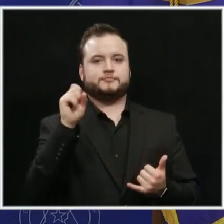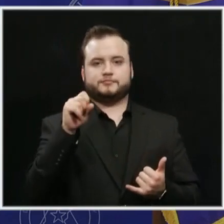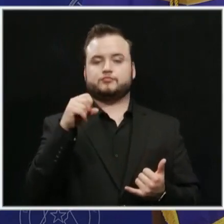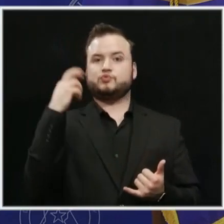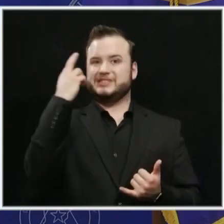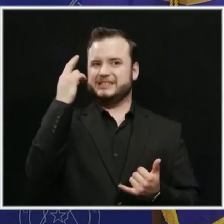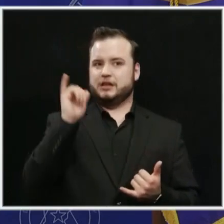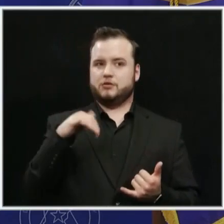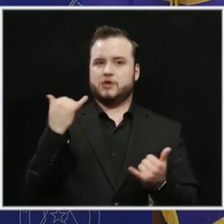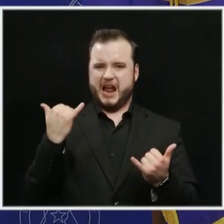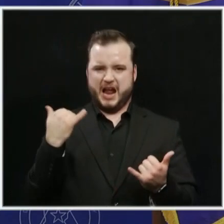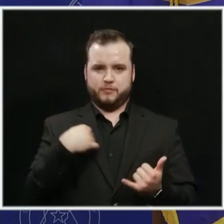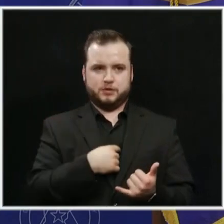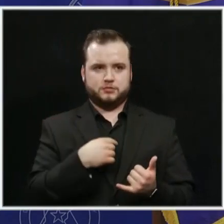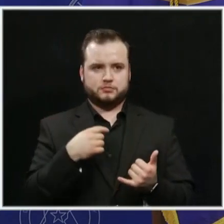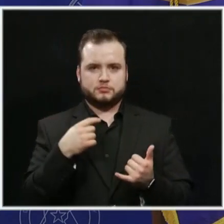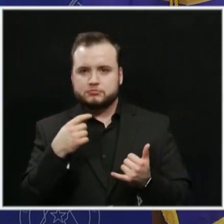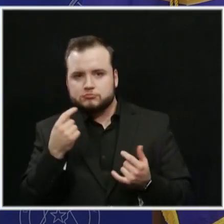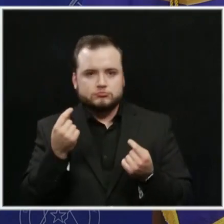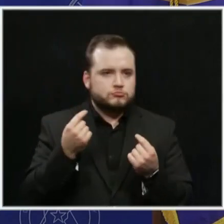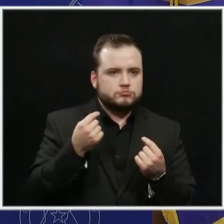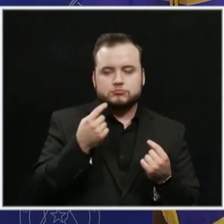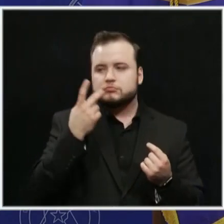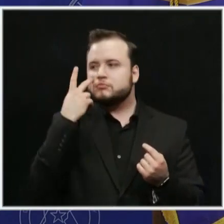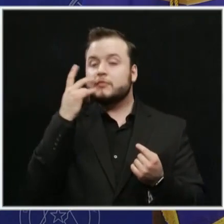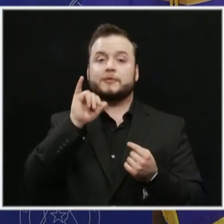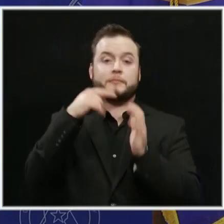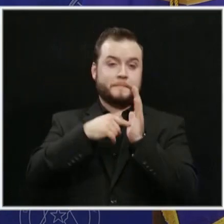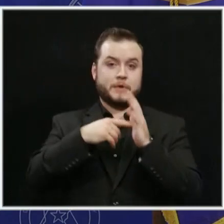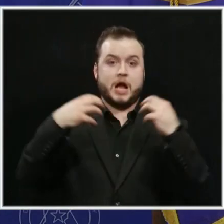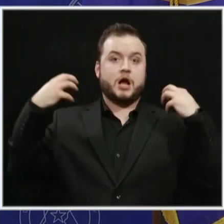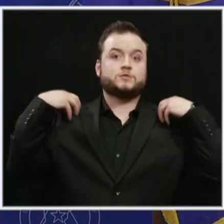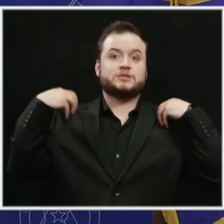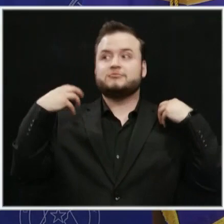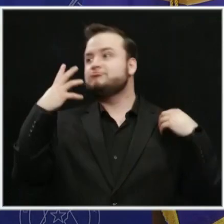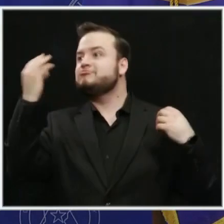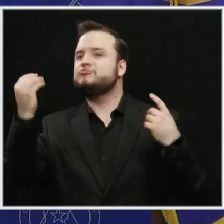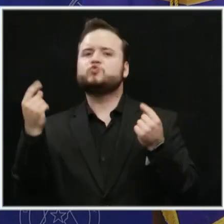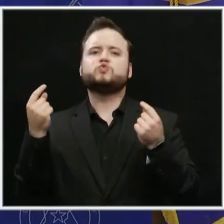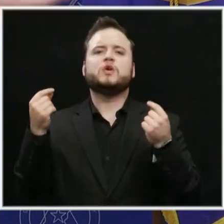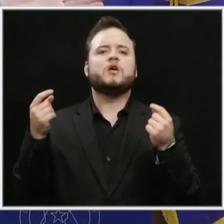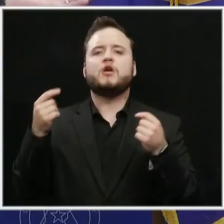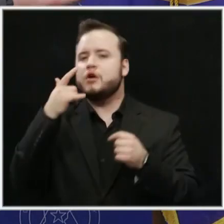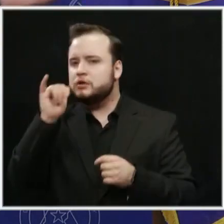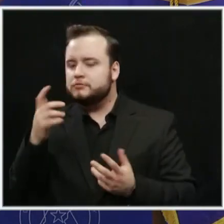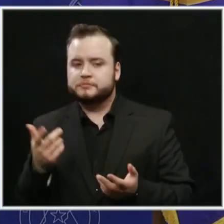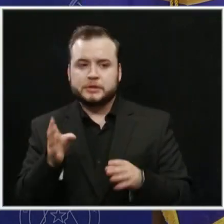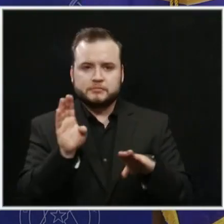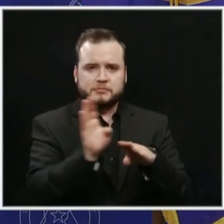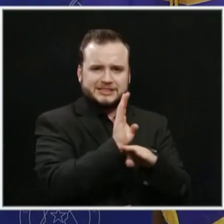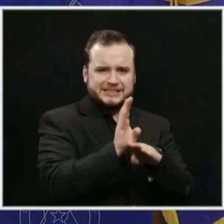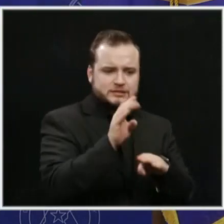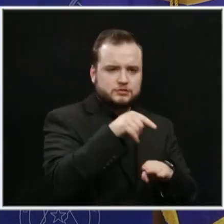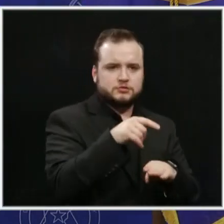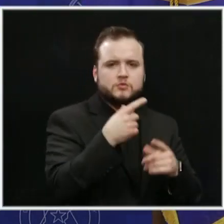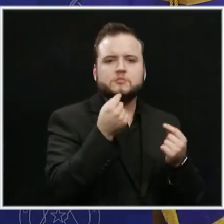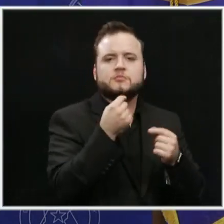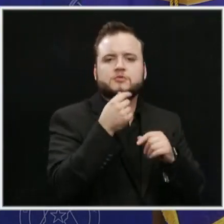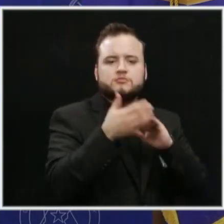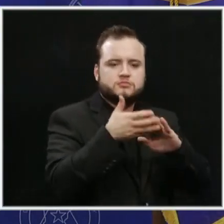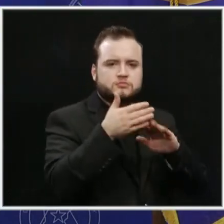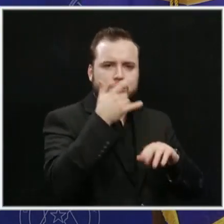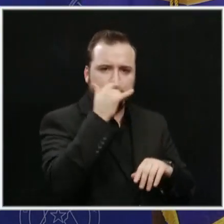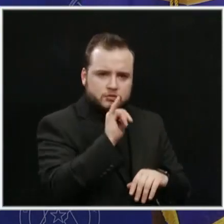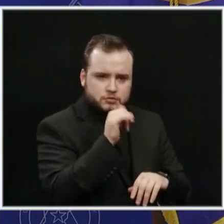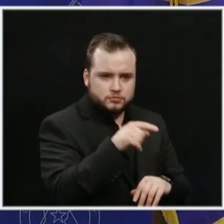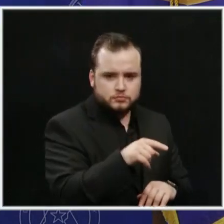outdoor activities. What does it take to open different businesses? We are crafting that plan together with businesses, with the Commissioner of Health, with the Commissioner of